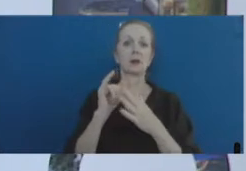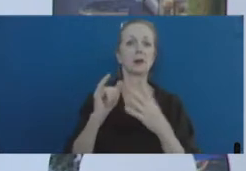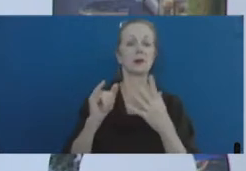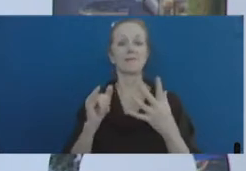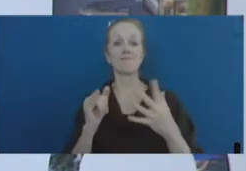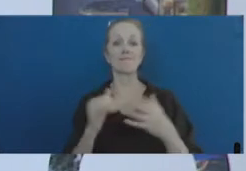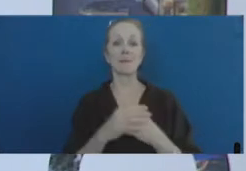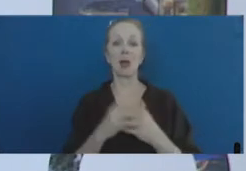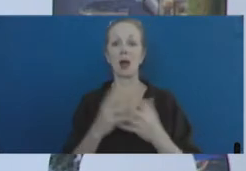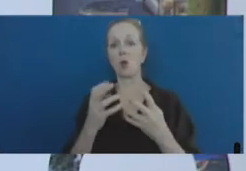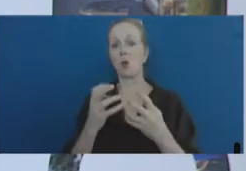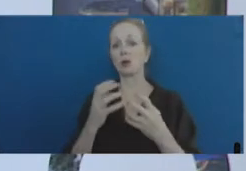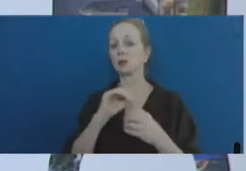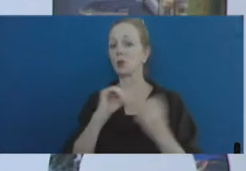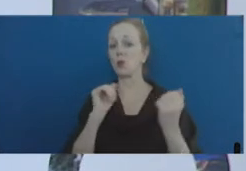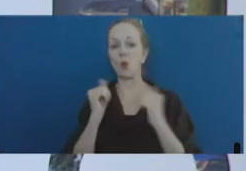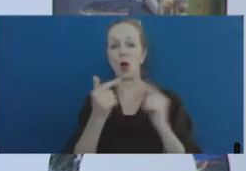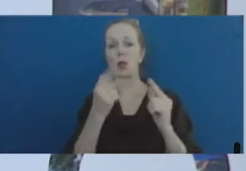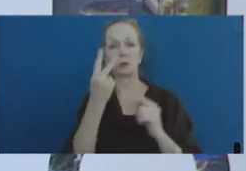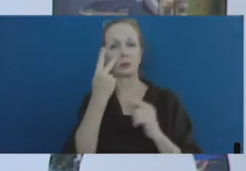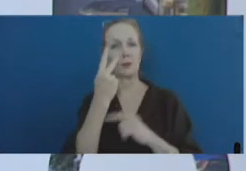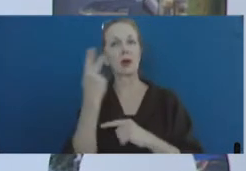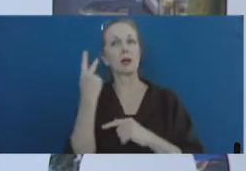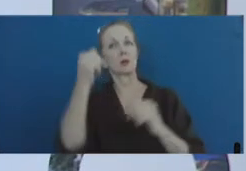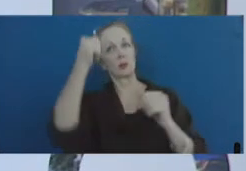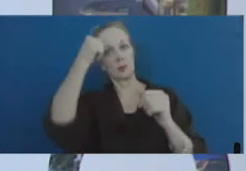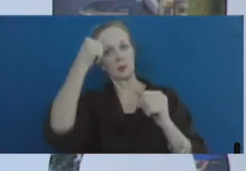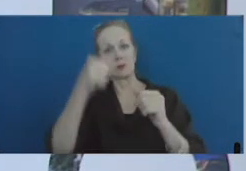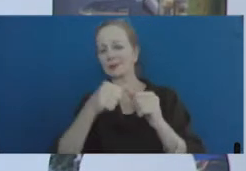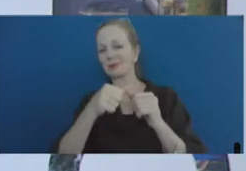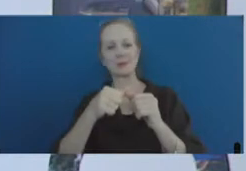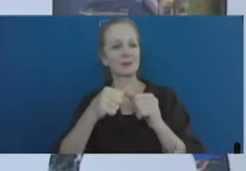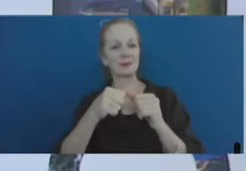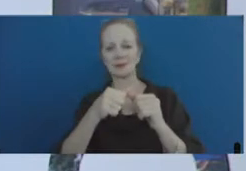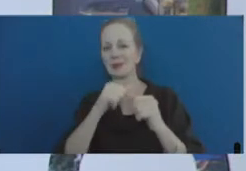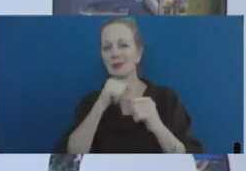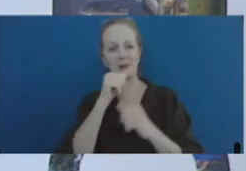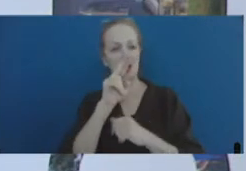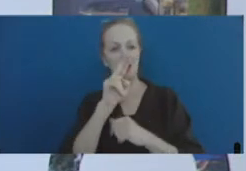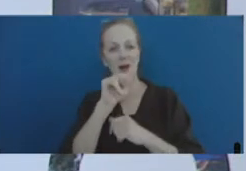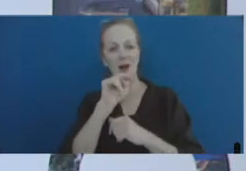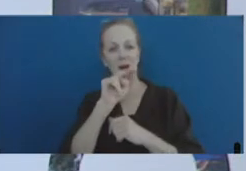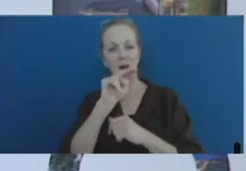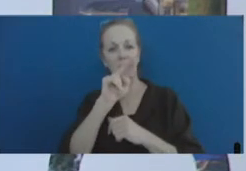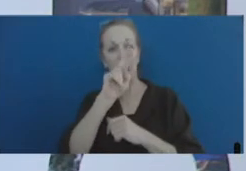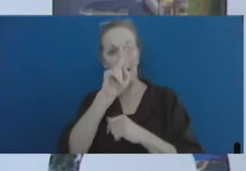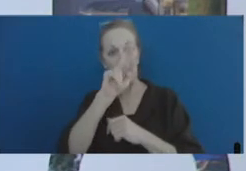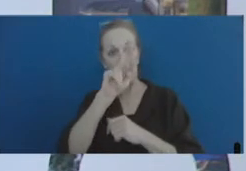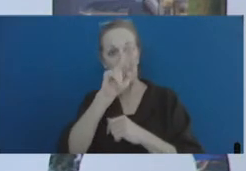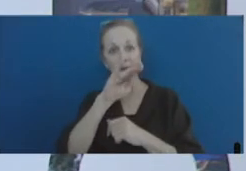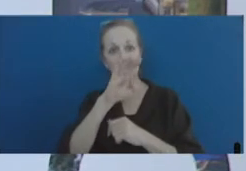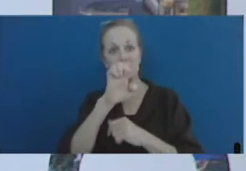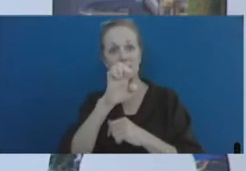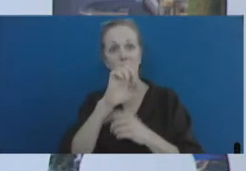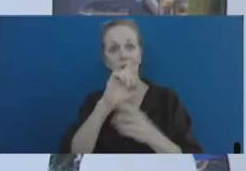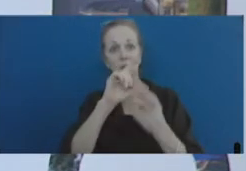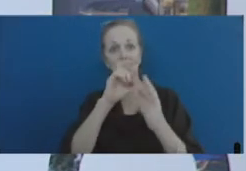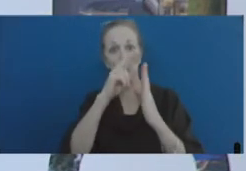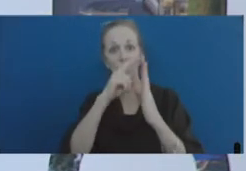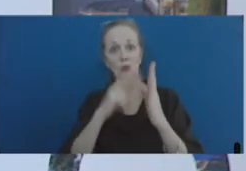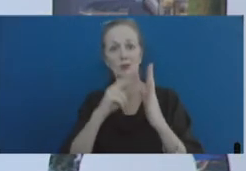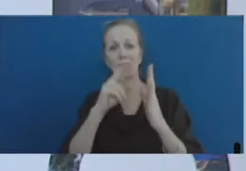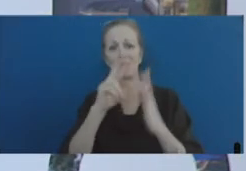I want us all to remember that, you know, we haven't really updated our regulations in 30 years, and we're trying to